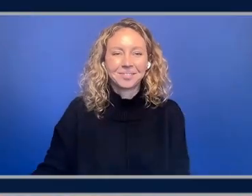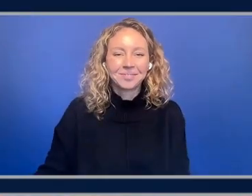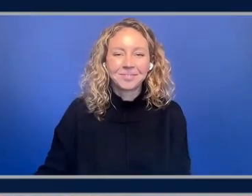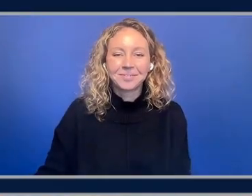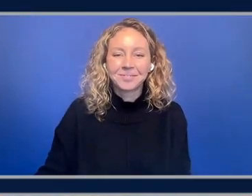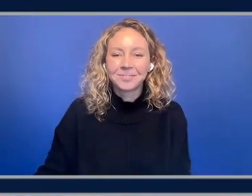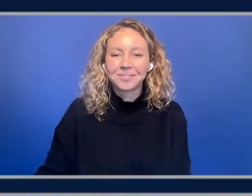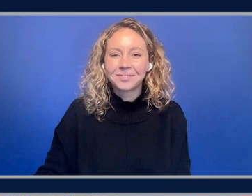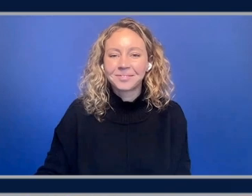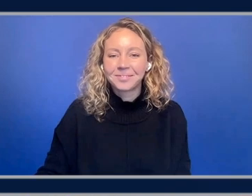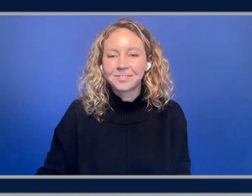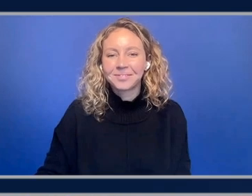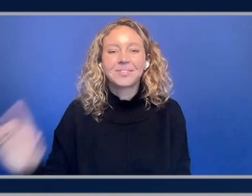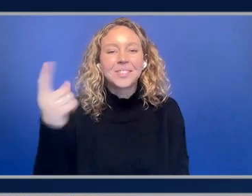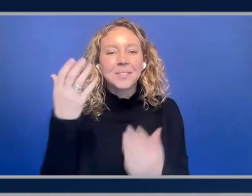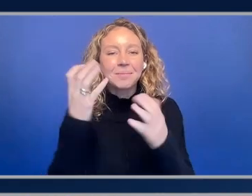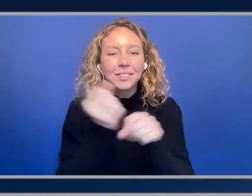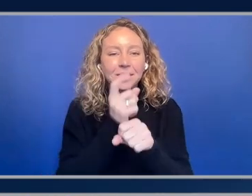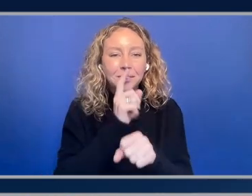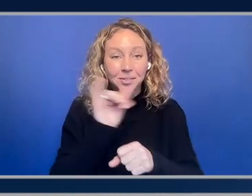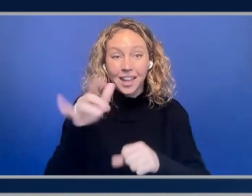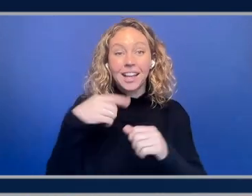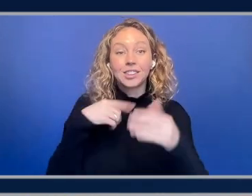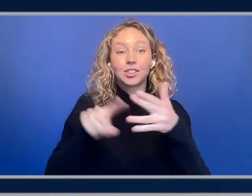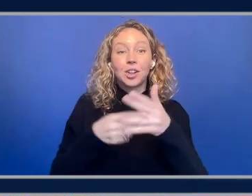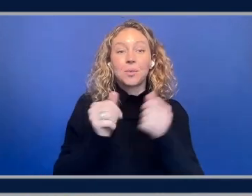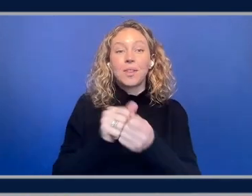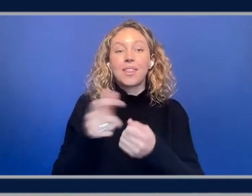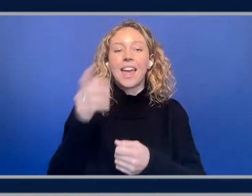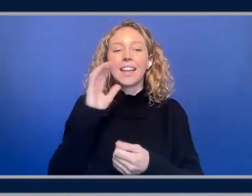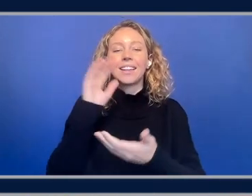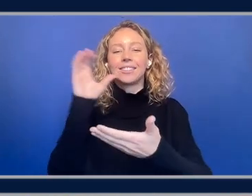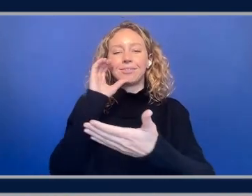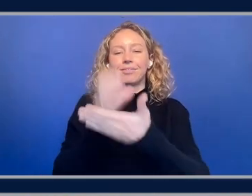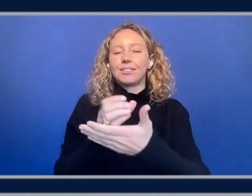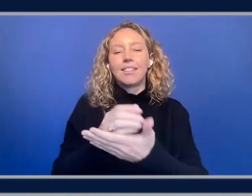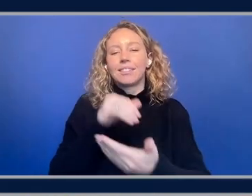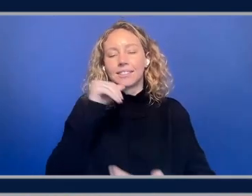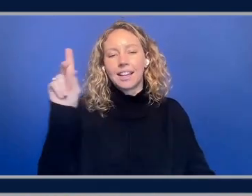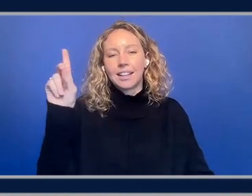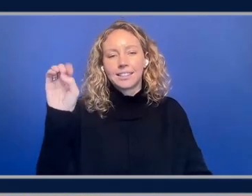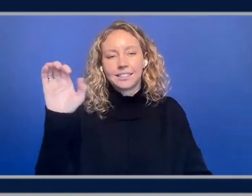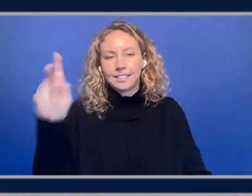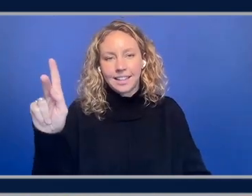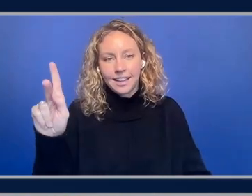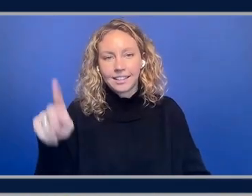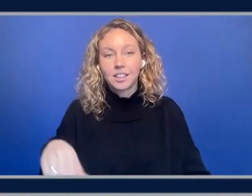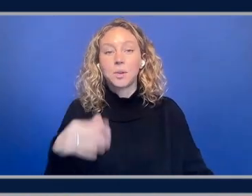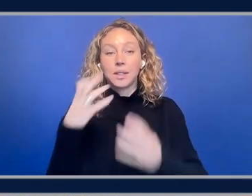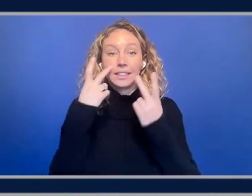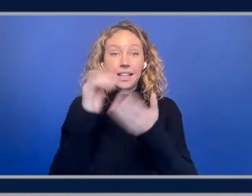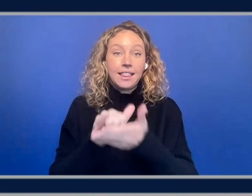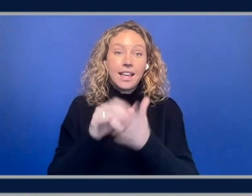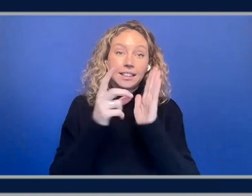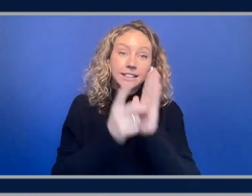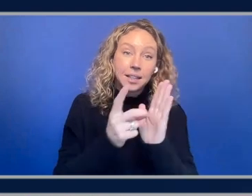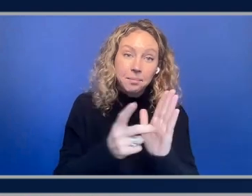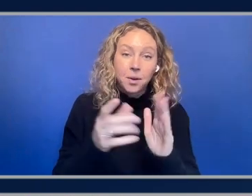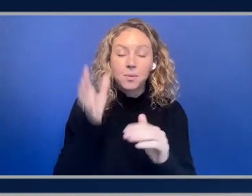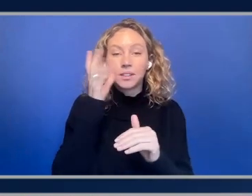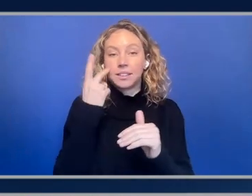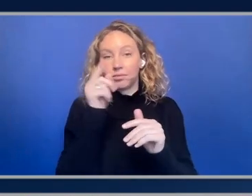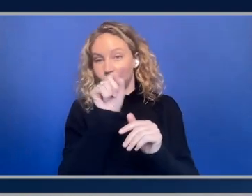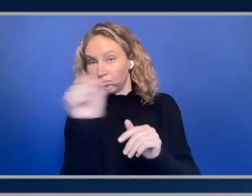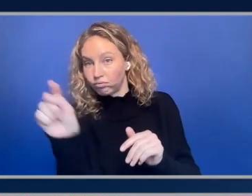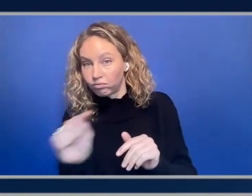Okay. So I started with the diagram. It won't be a deck. We all here to see like the demo and the code live. But I just thought it